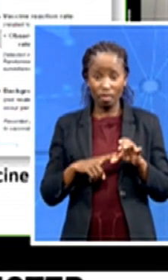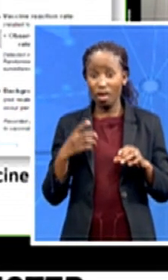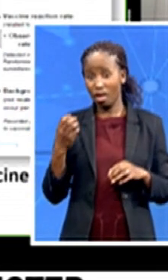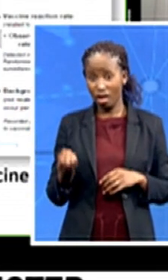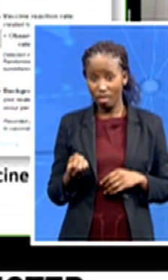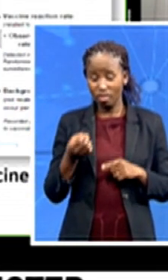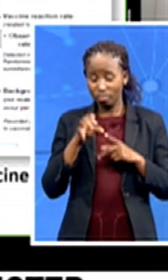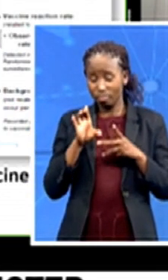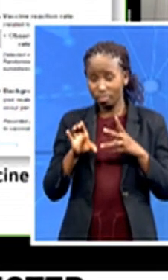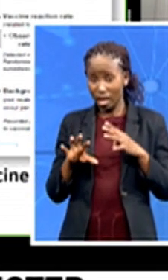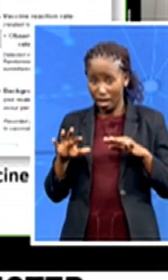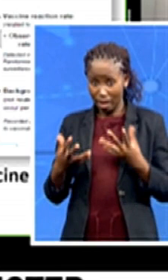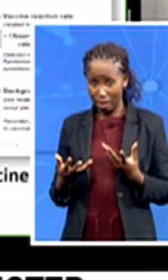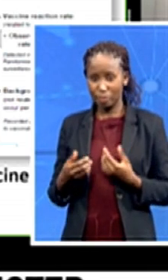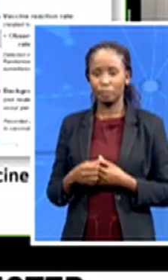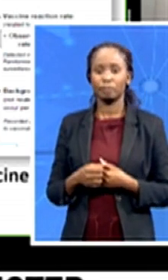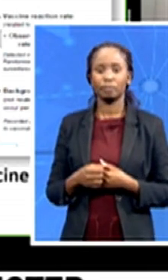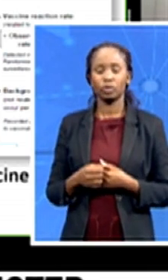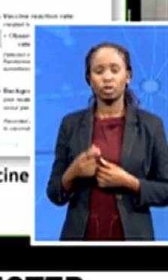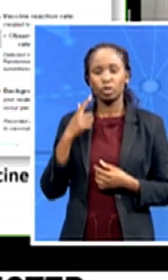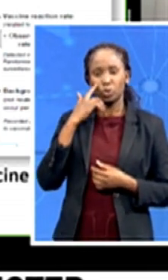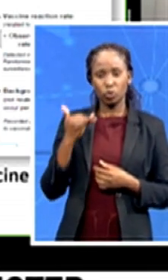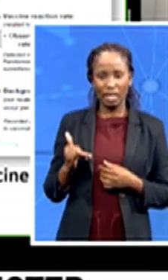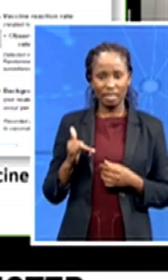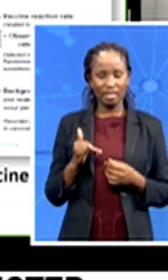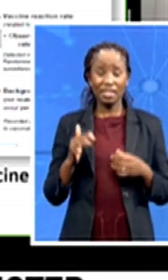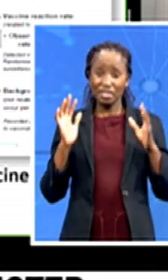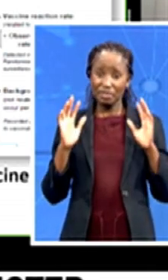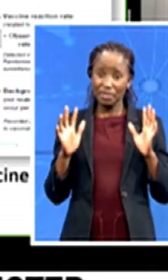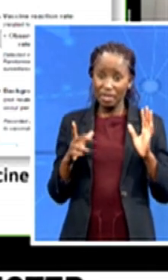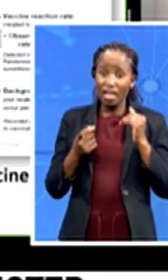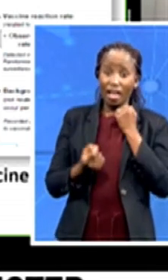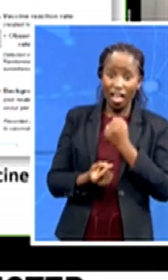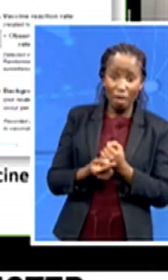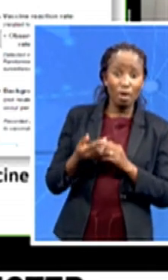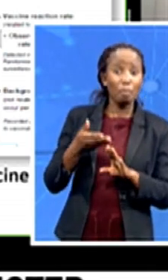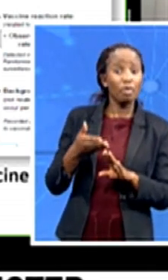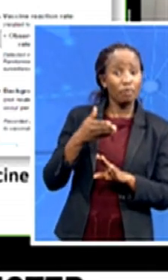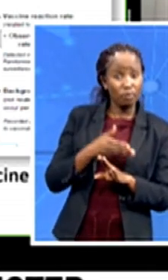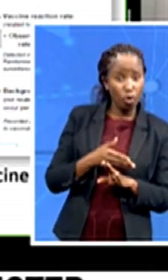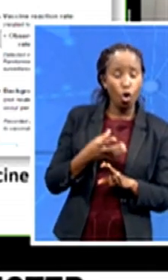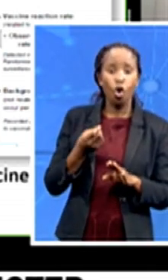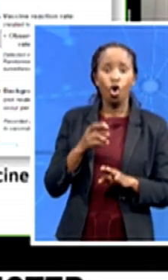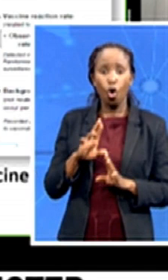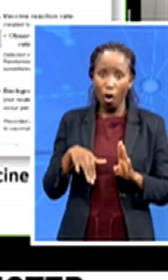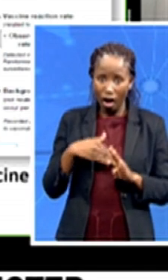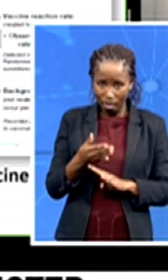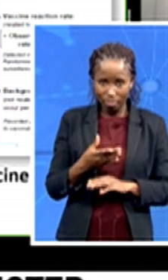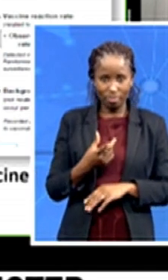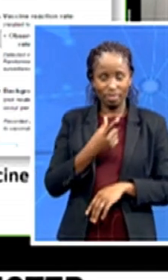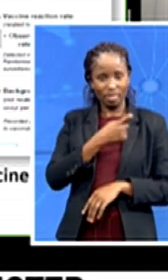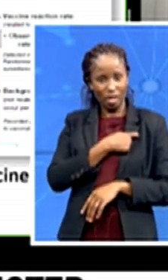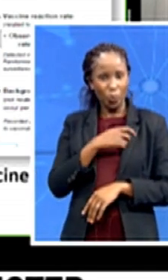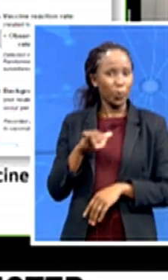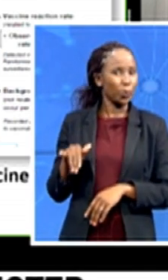past? Did this occur independent of vaccination? Could this event have occurred in this patient without him